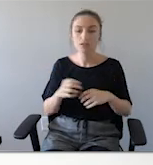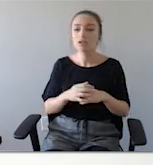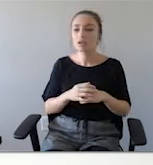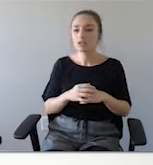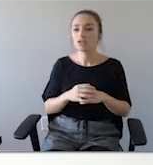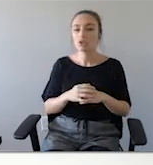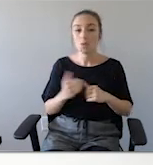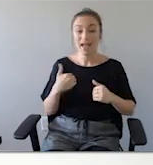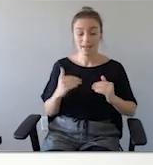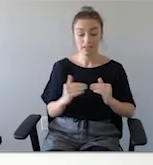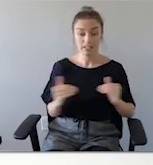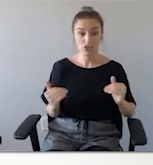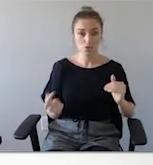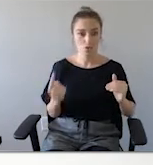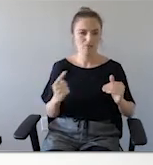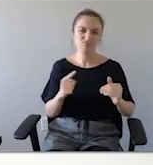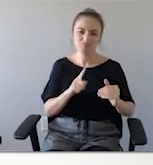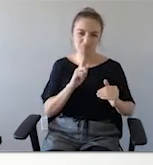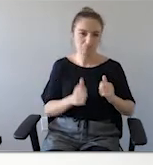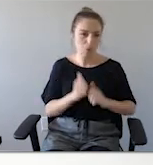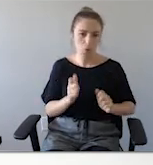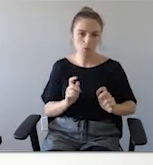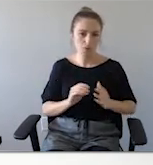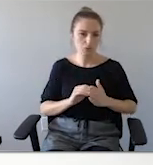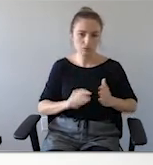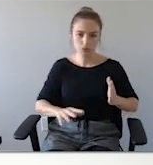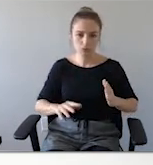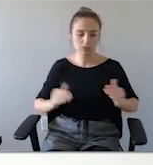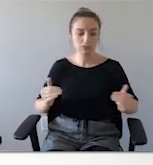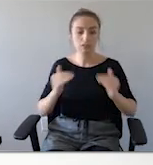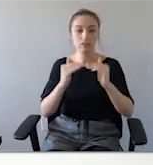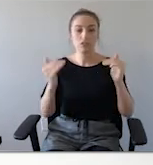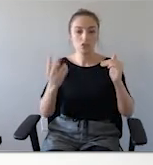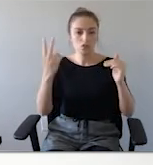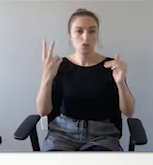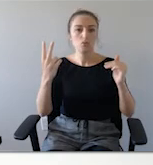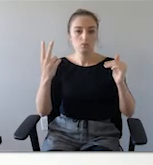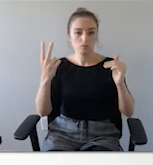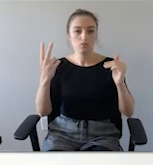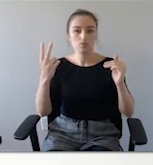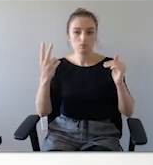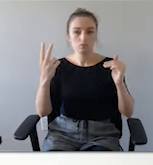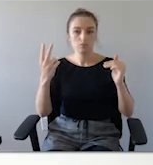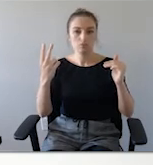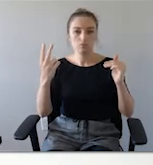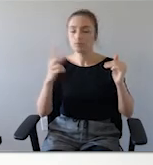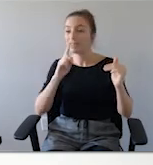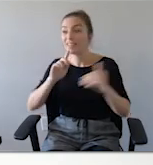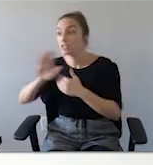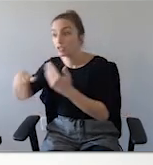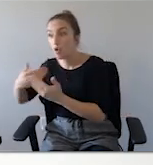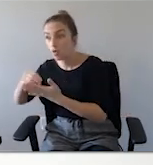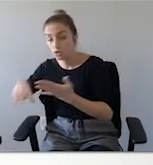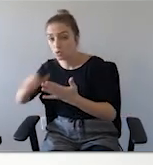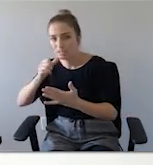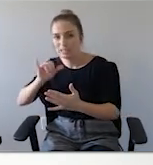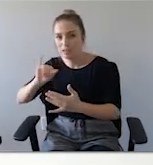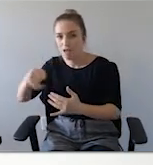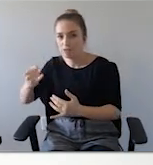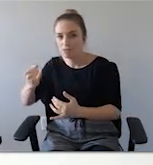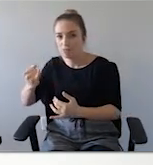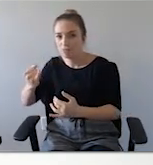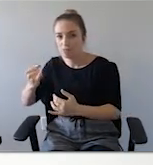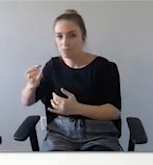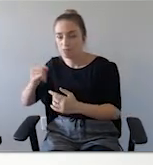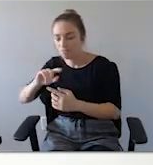students. And then you got tier 2, which is the next level. And this is not IEP. This is like all students. And then you have tier 3. If